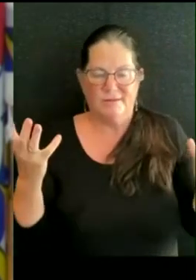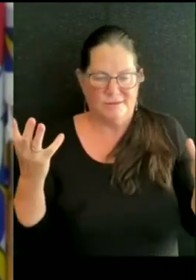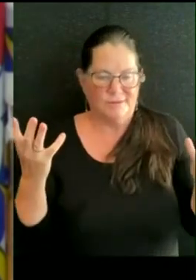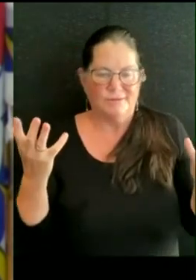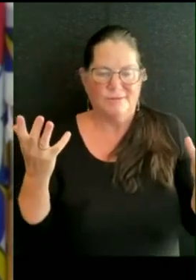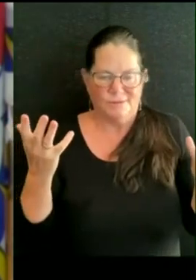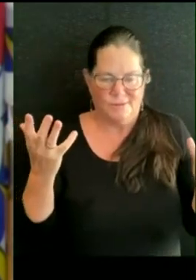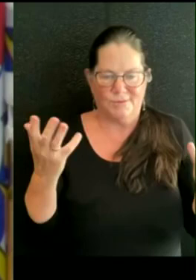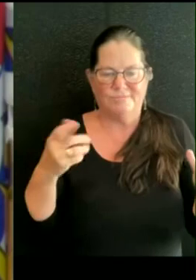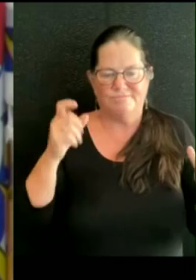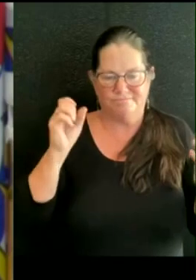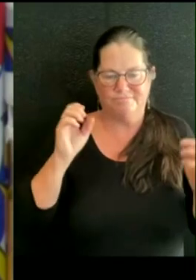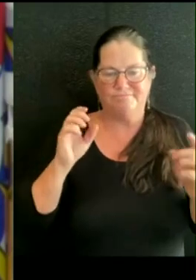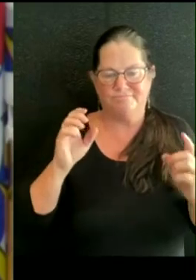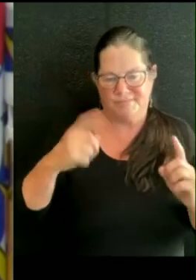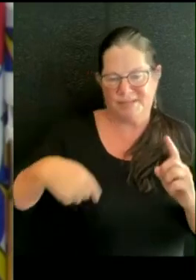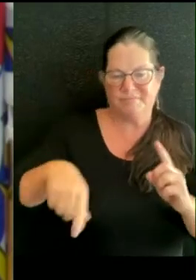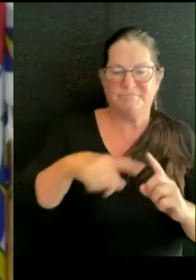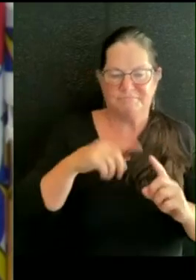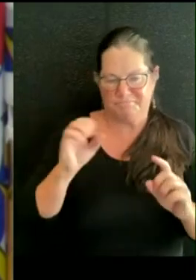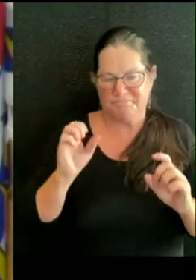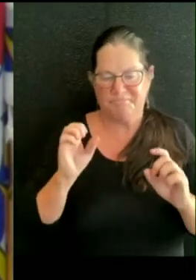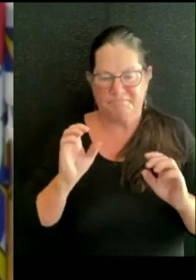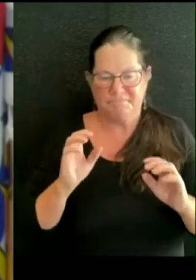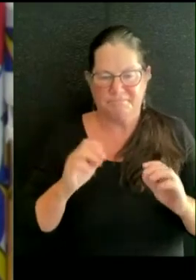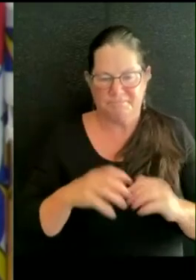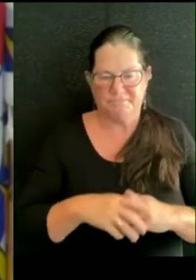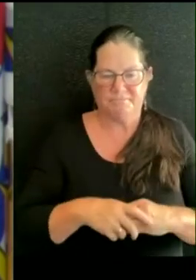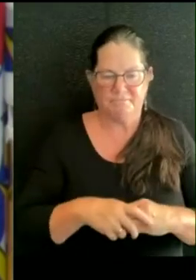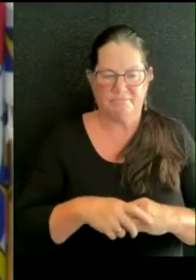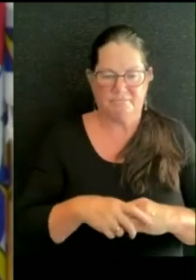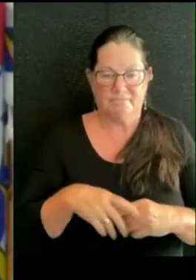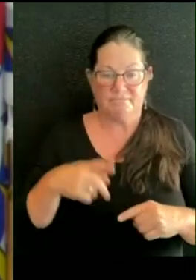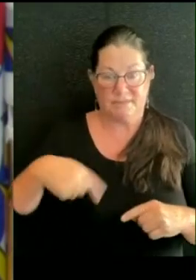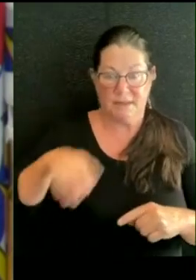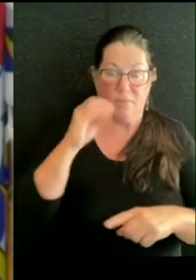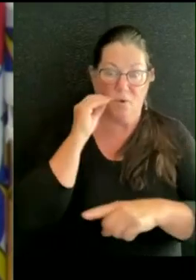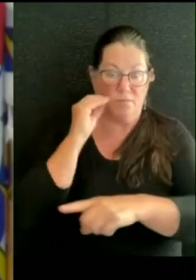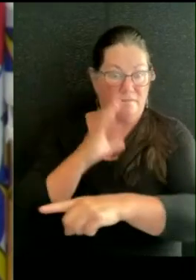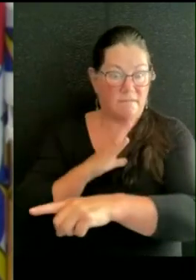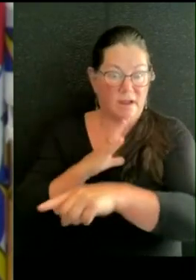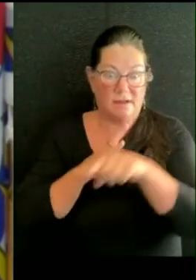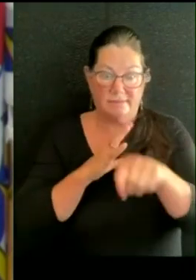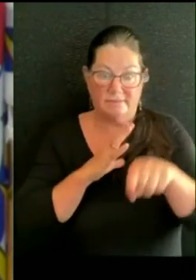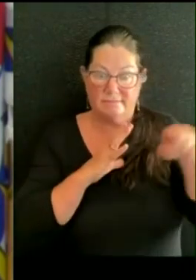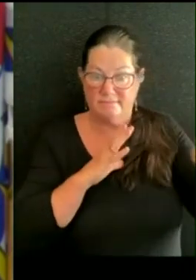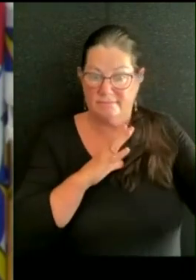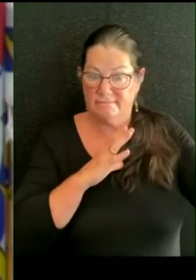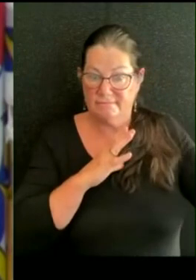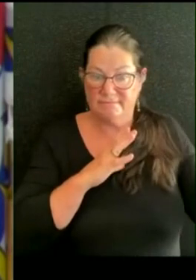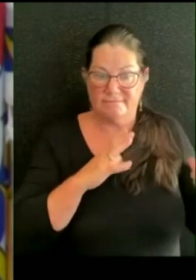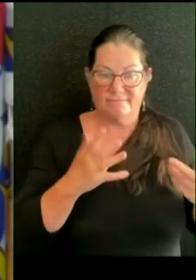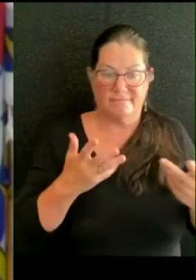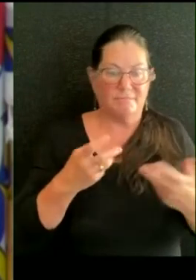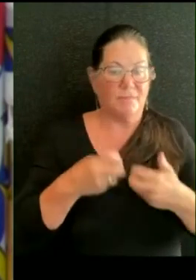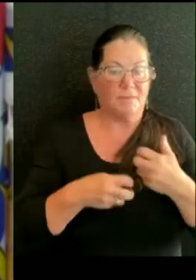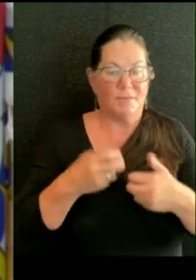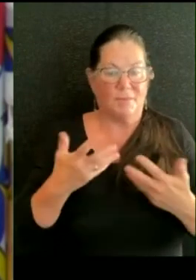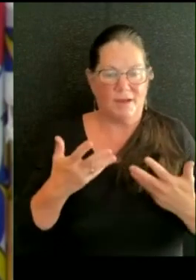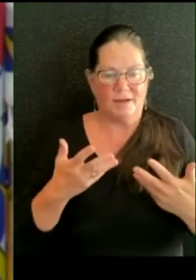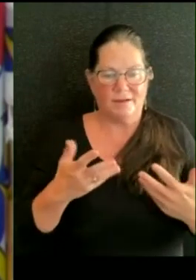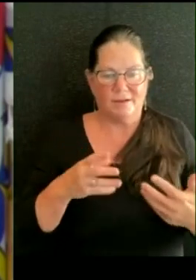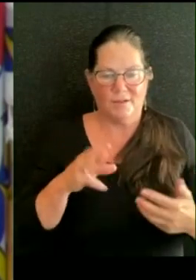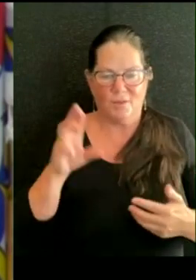you, your homes are undamaged, but the roads leading to them are not safe. So until those roads can be made safe, we can't get you back in to see your